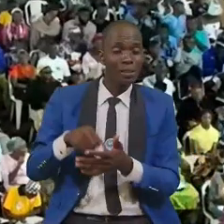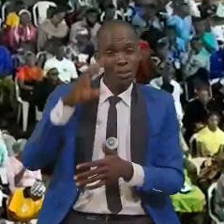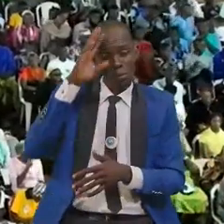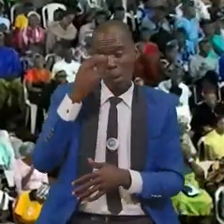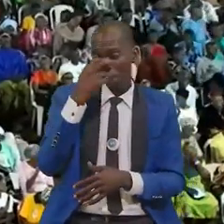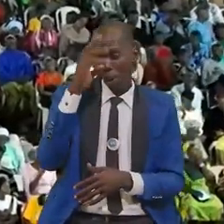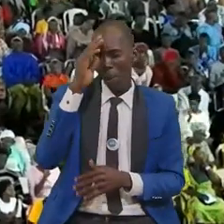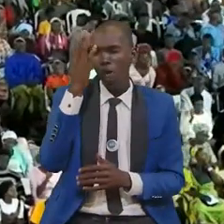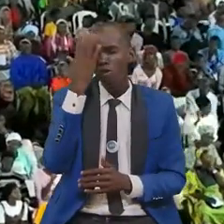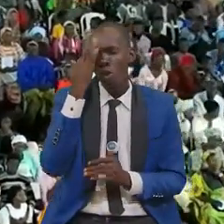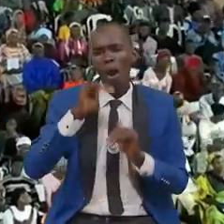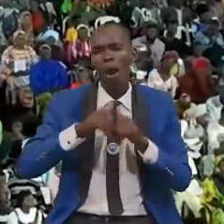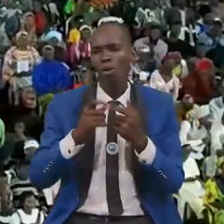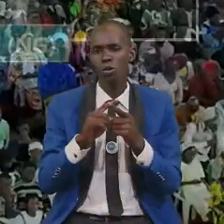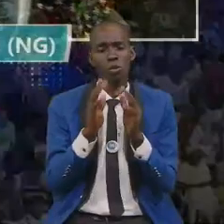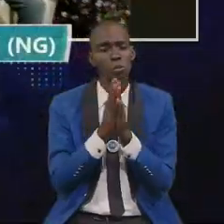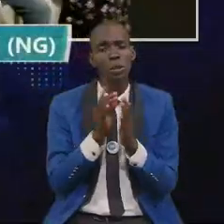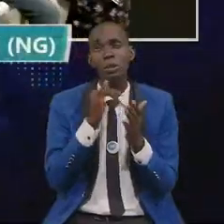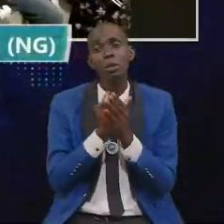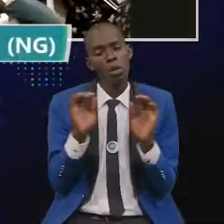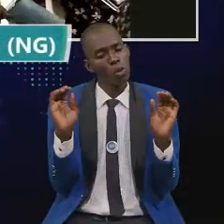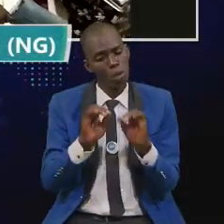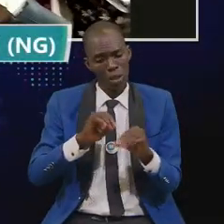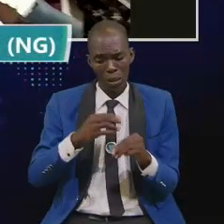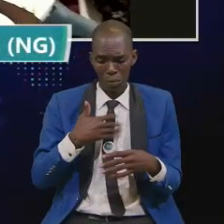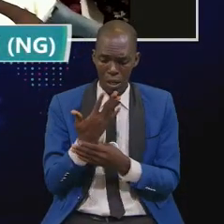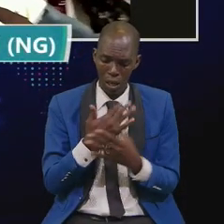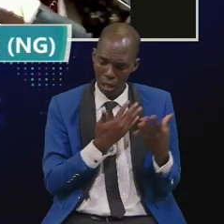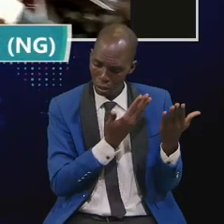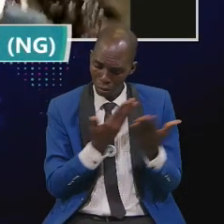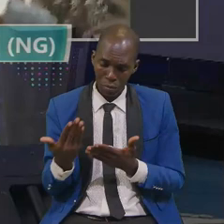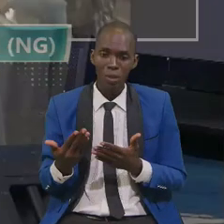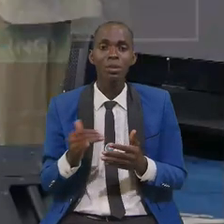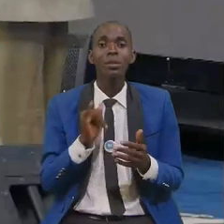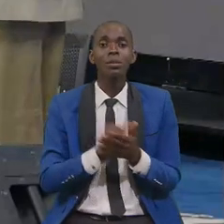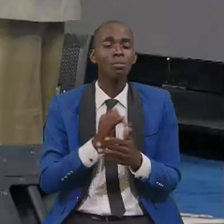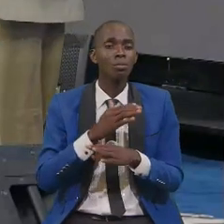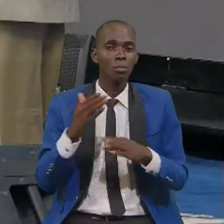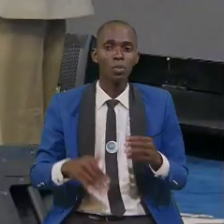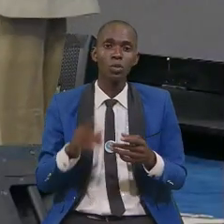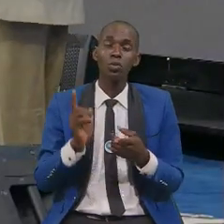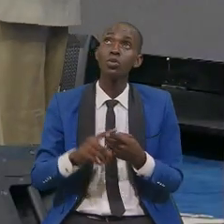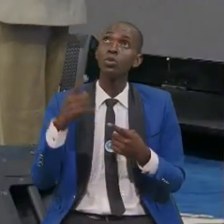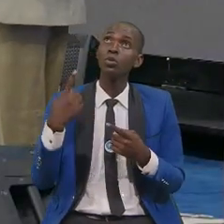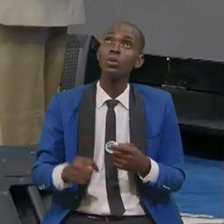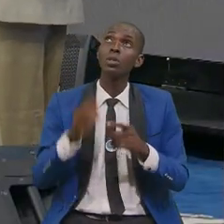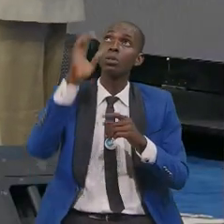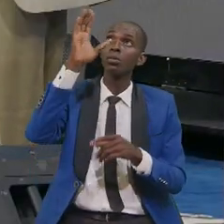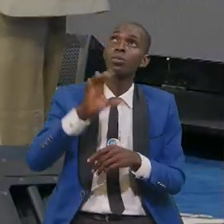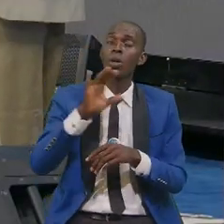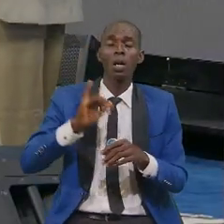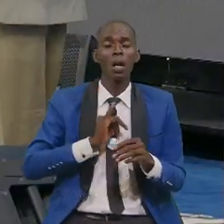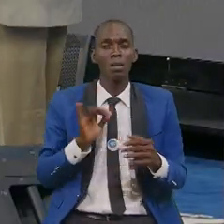He said, nothing in my hand I bring. Simply to your cross I cling. I can't give you money.